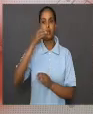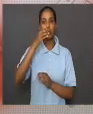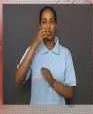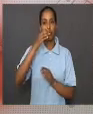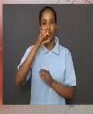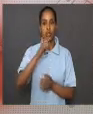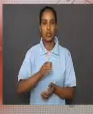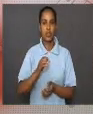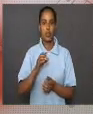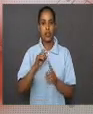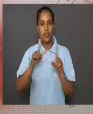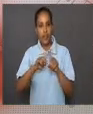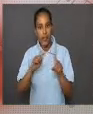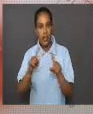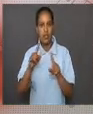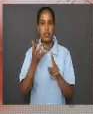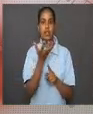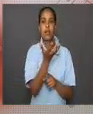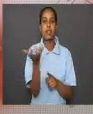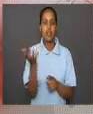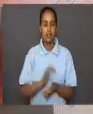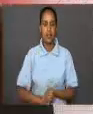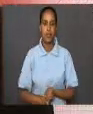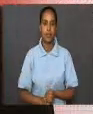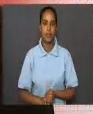solutions of different substances.